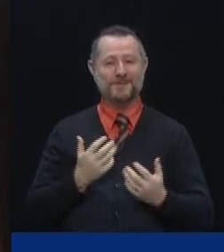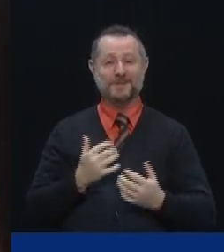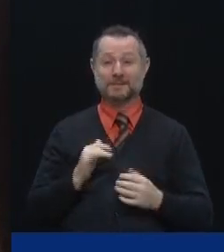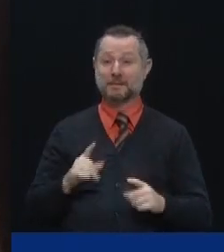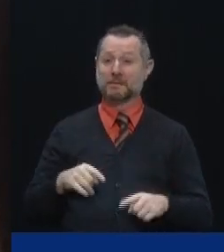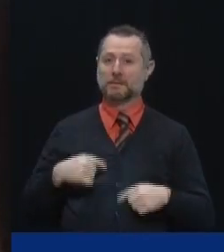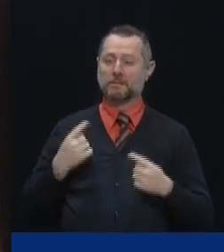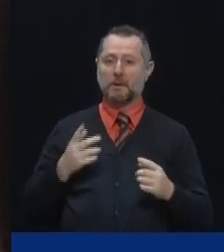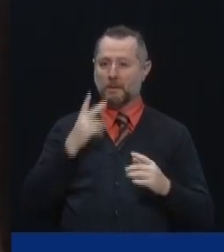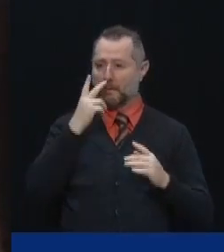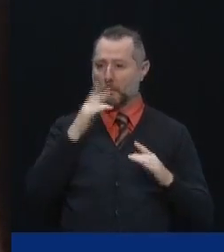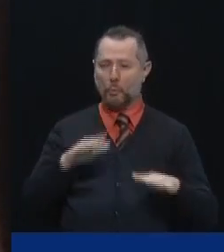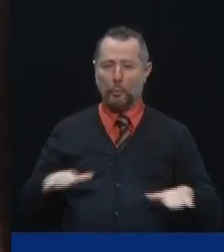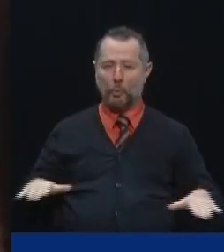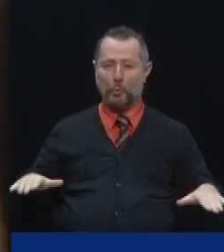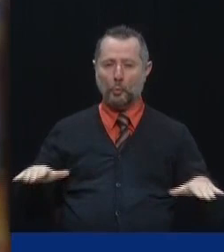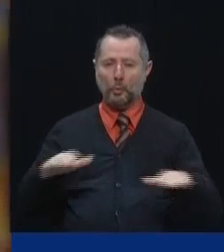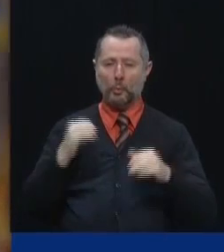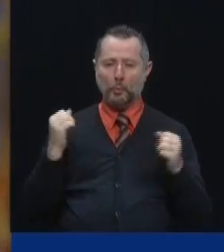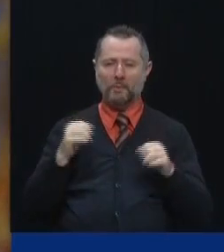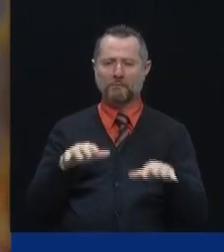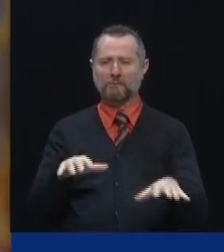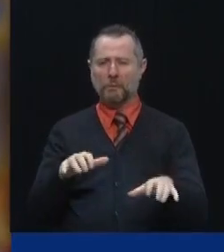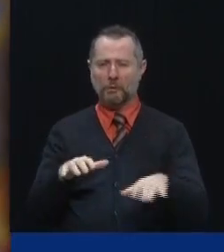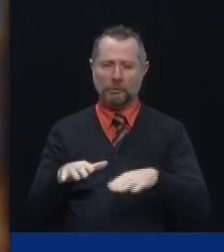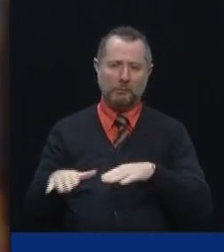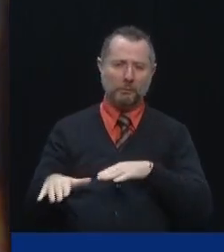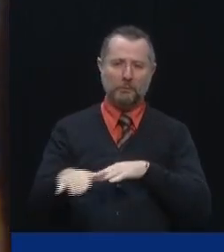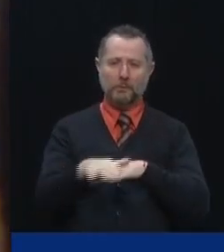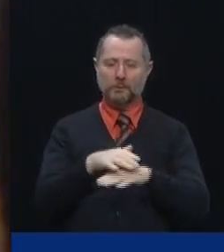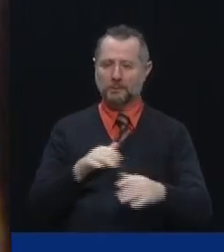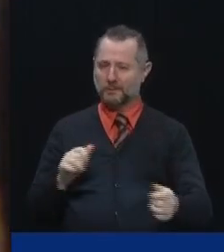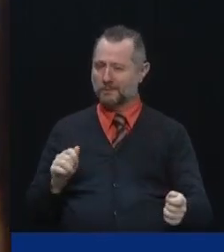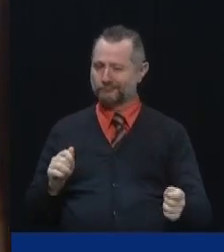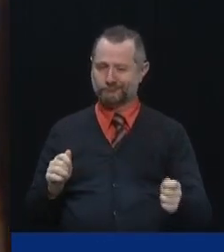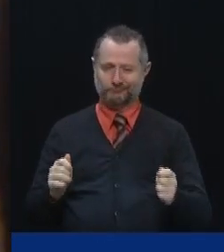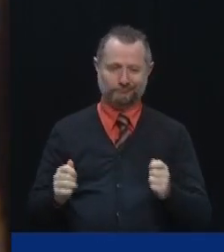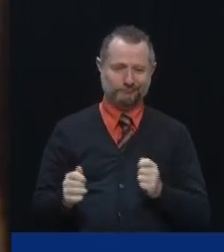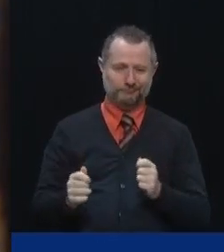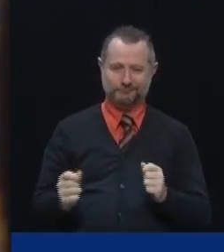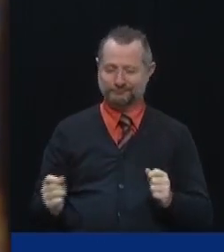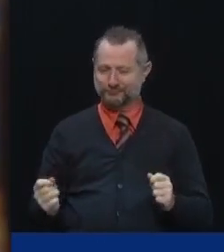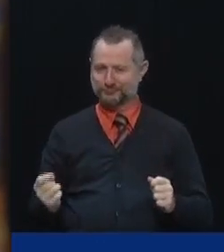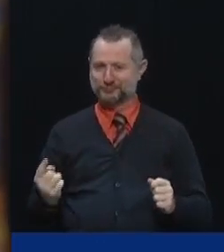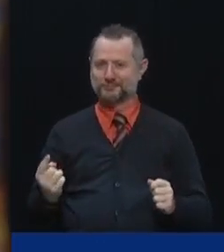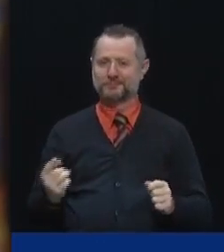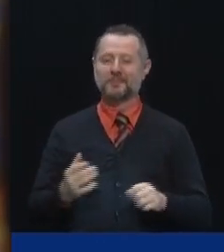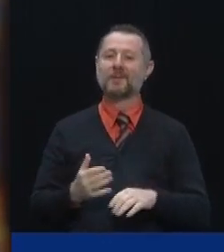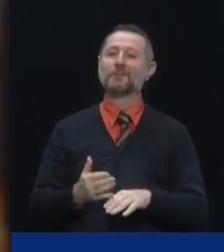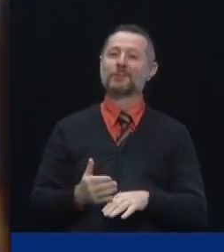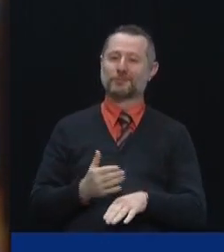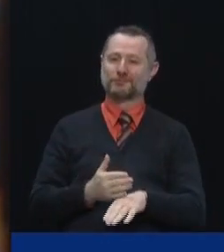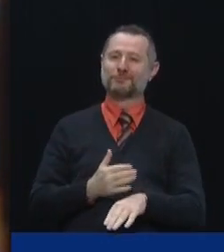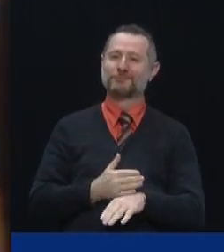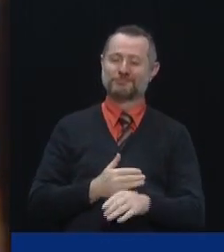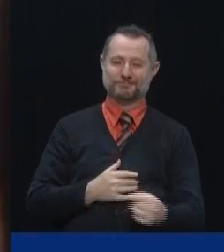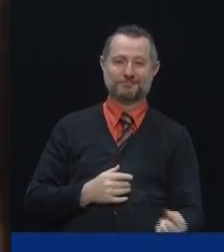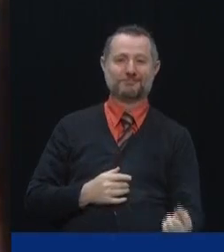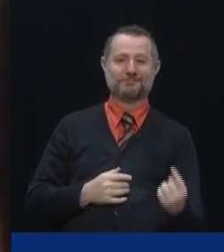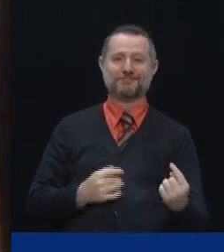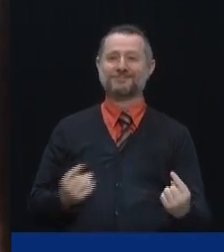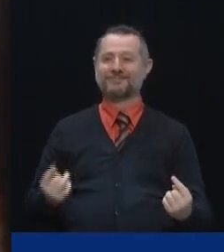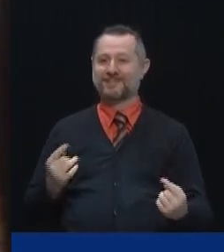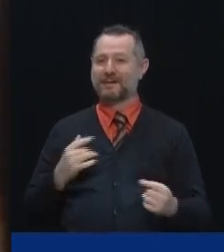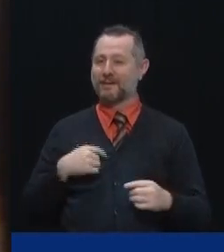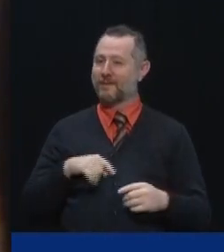frozen. And we are in the season of renewal. And we have to make it a